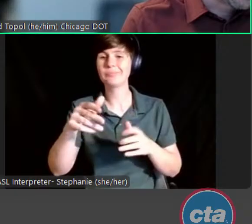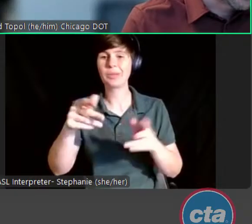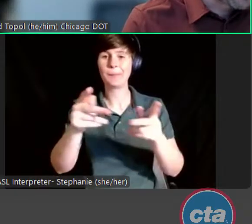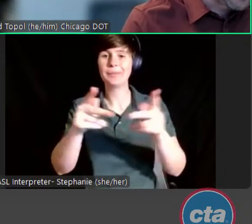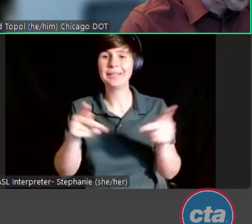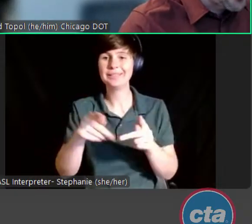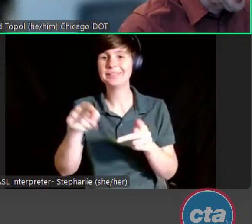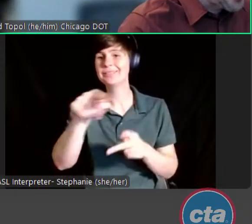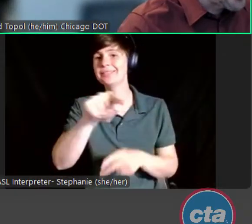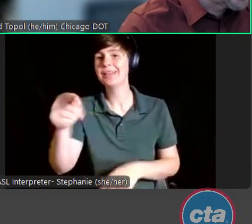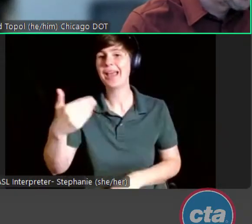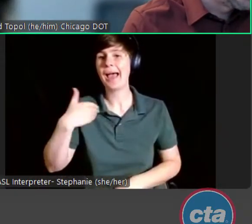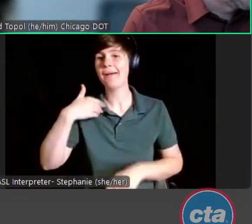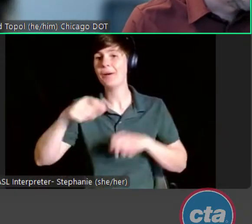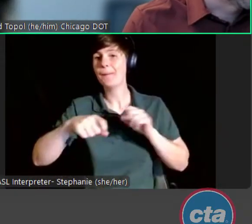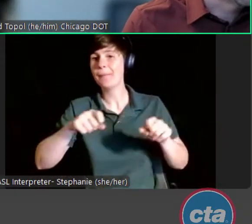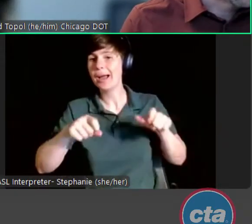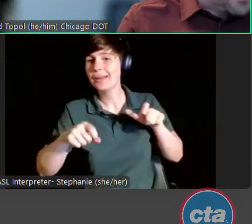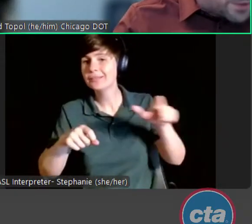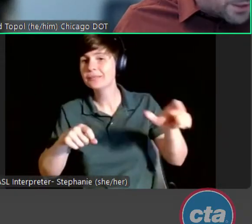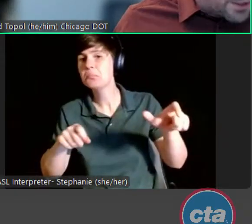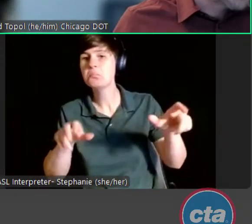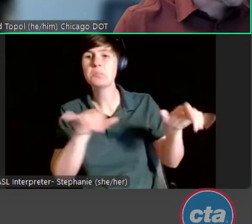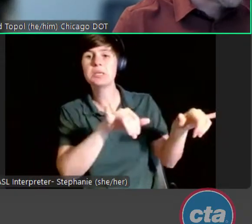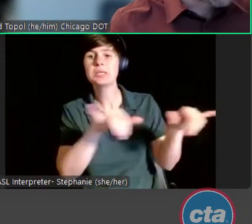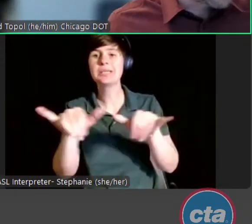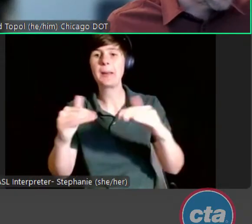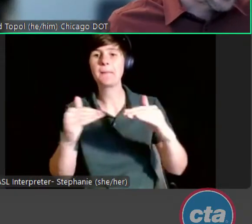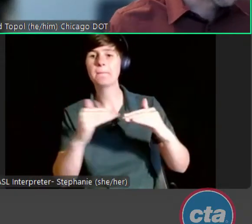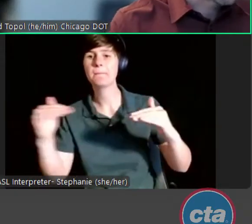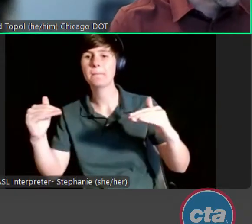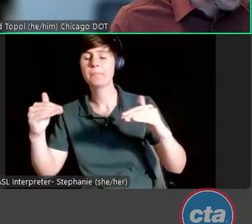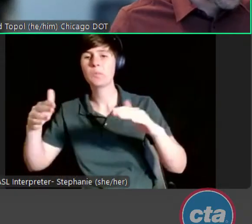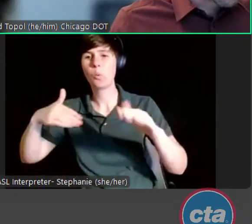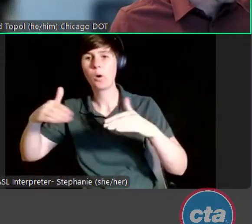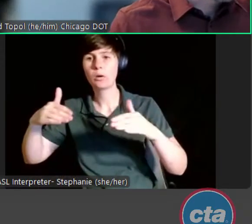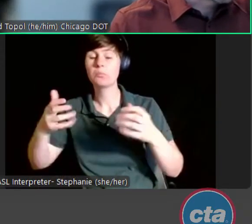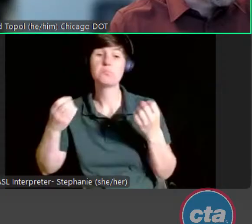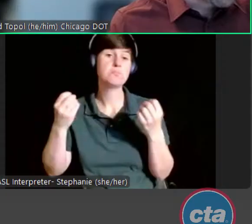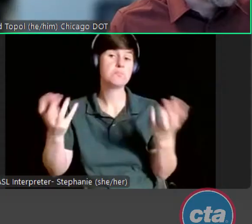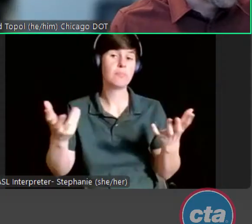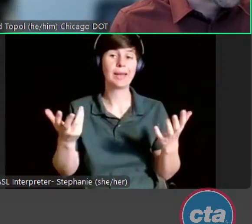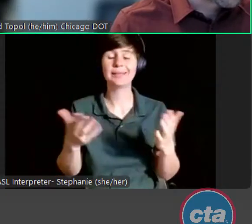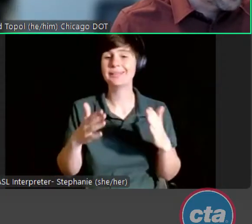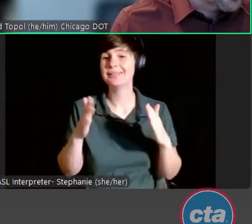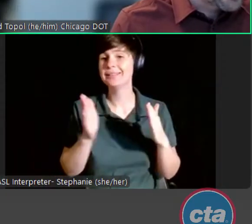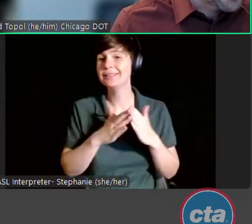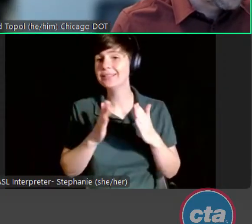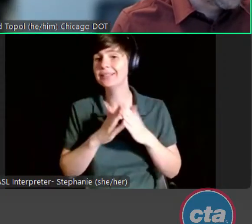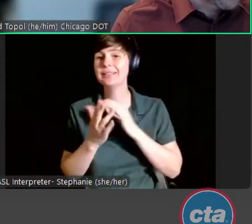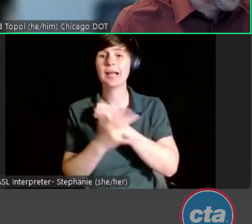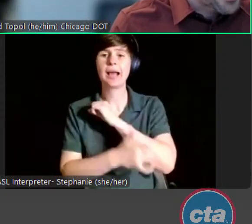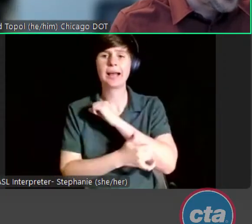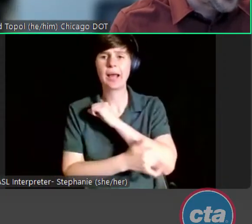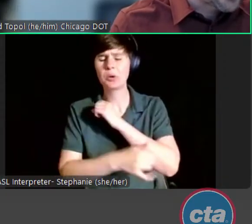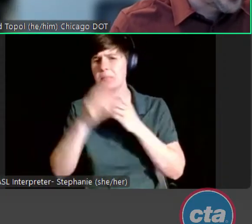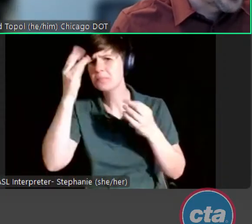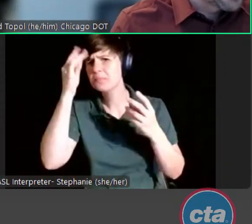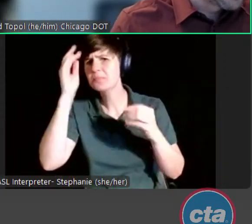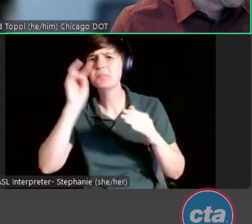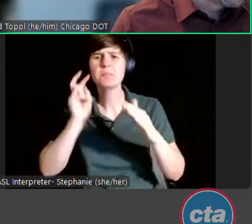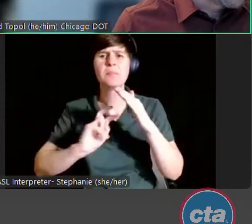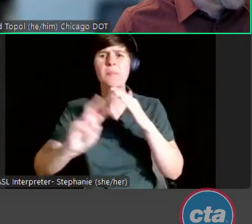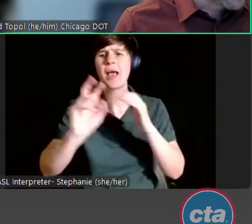level as a pedestrian space. And so a lot of cities and counties have kind of started taking on like, what are the next, where do we get to? How do we